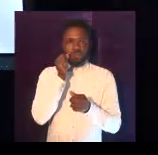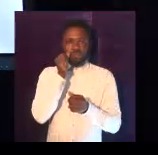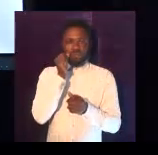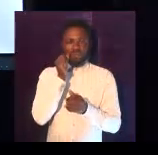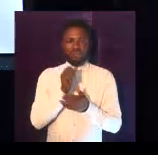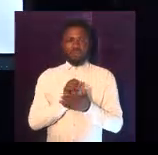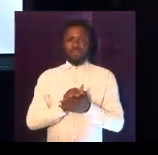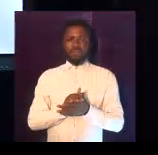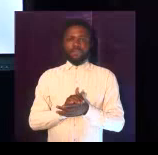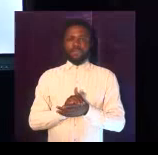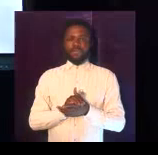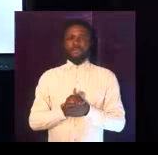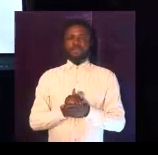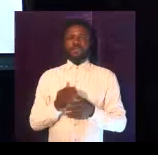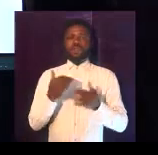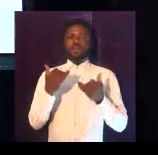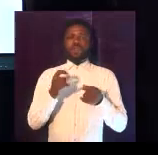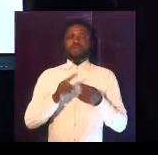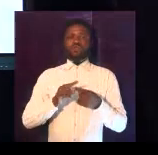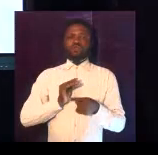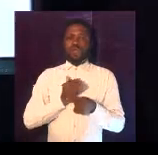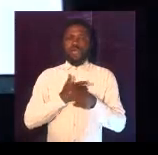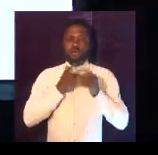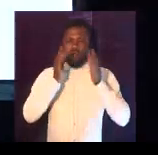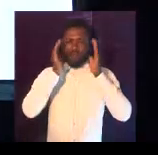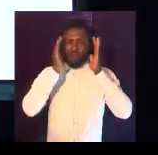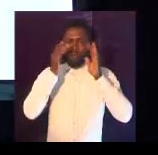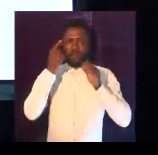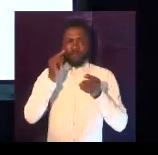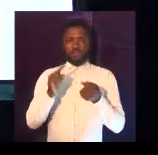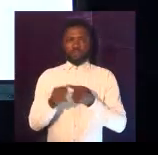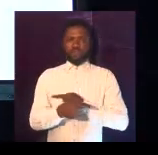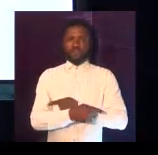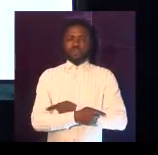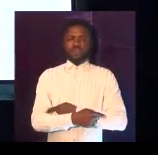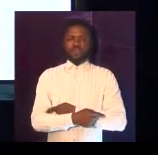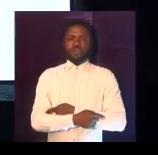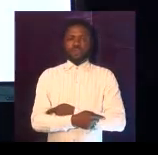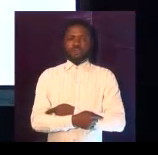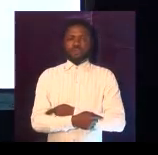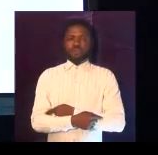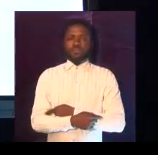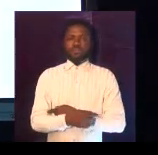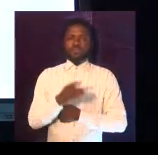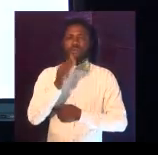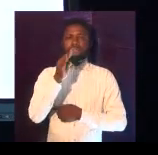chair. Well done. Now to our focus for the day.